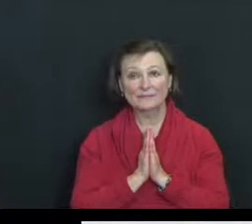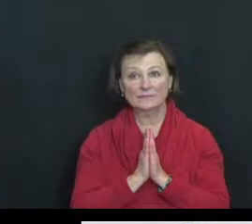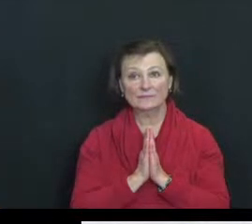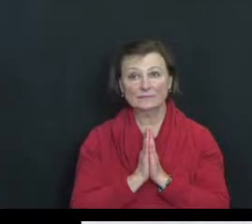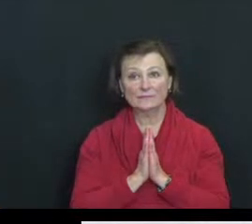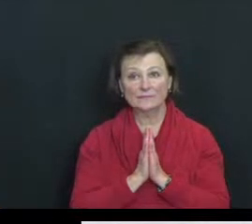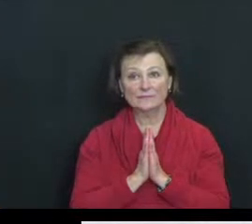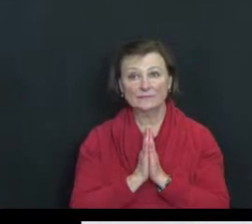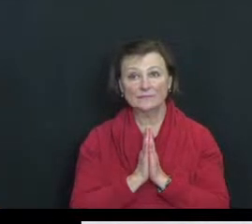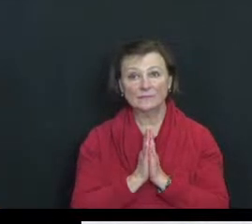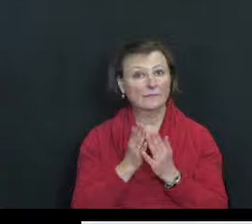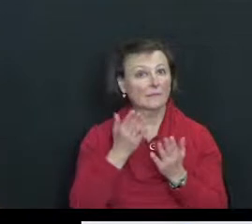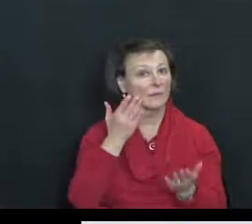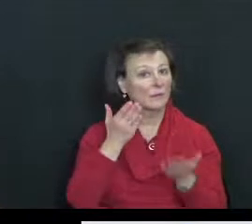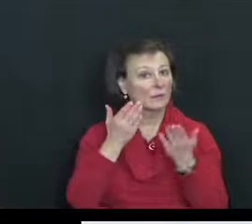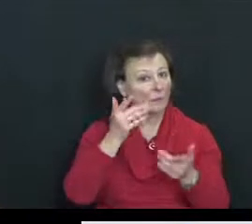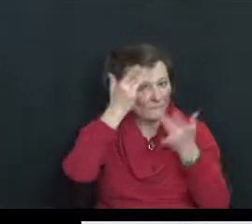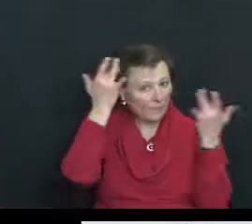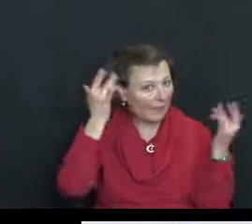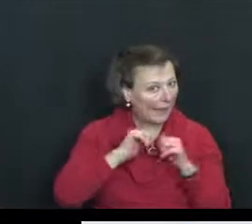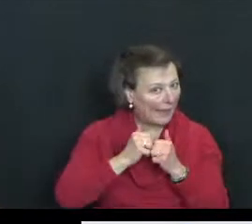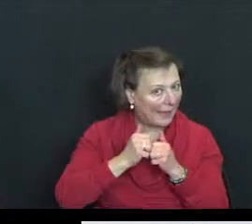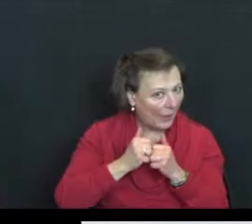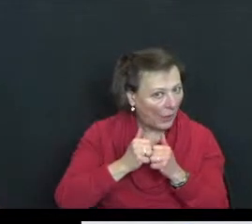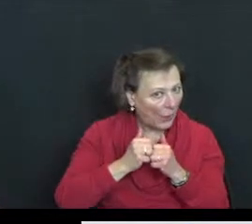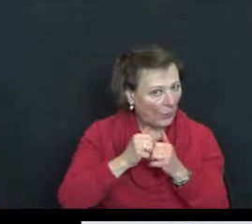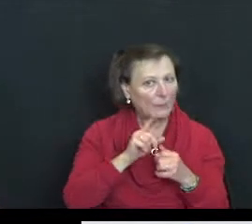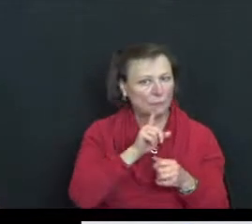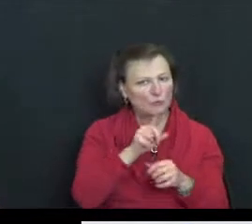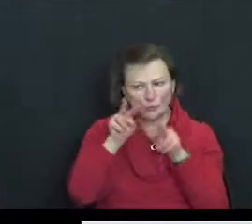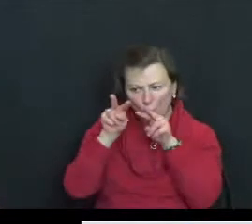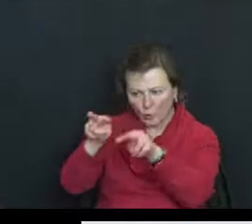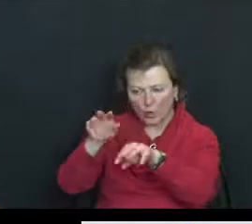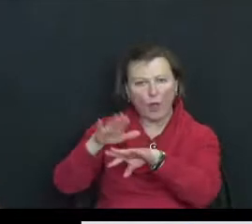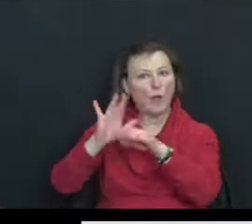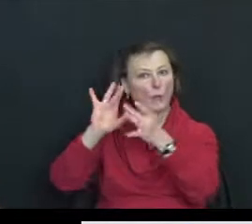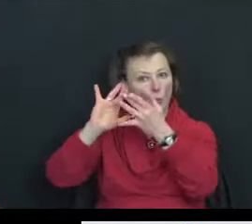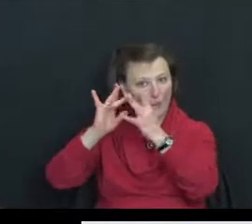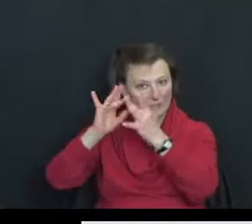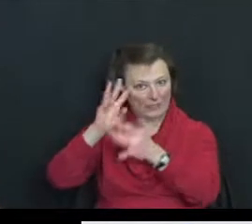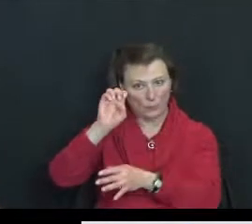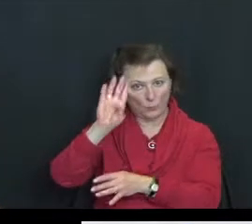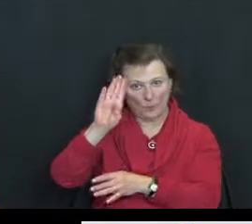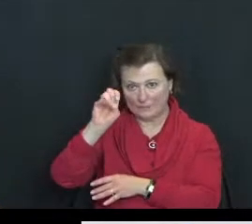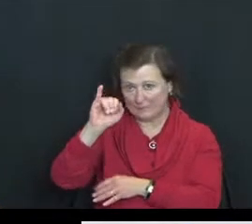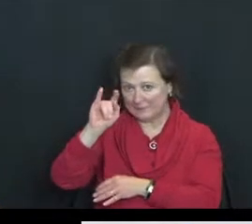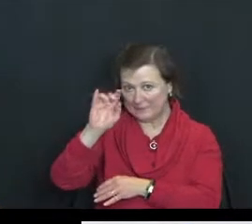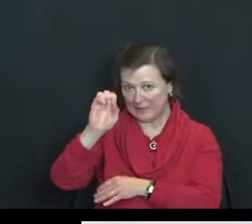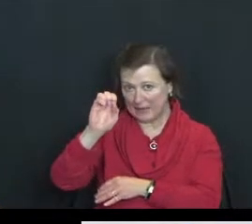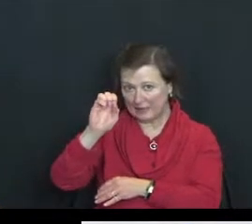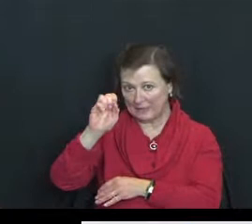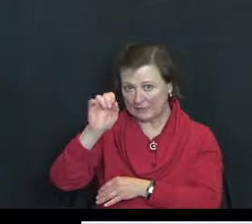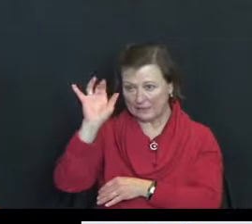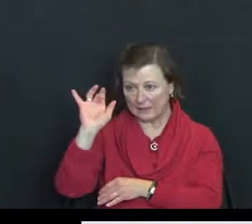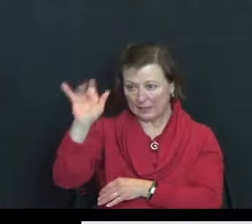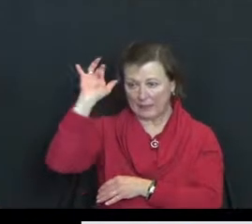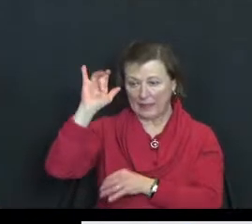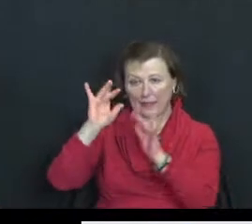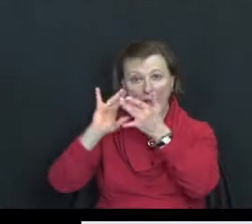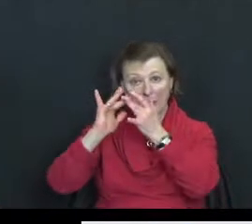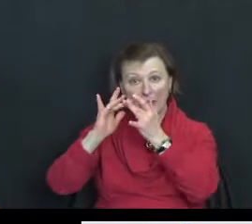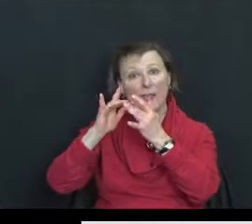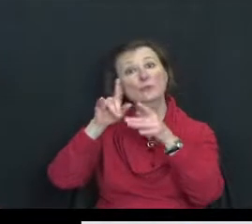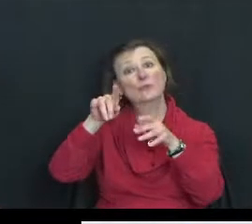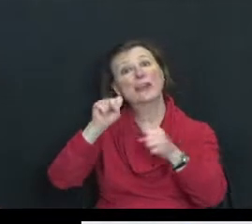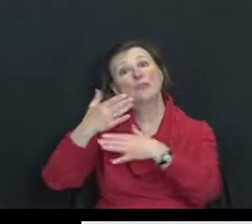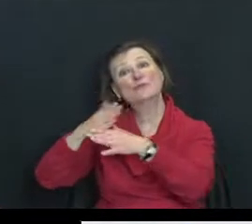In case you'd forgotten how, be sure and look at our website and check on the link that allows you to share your joys